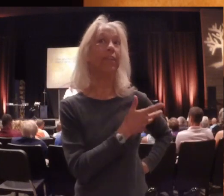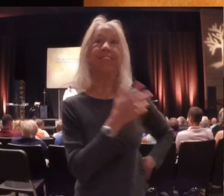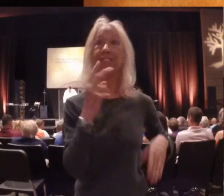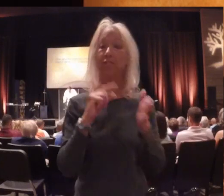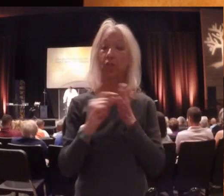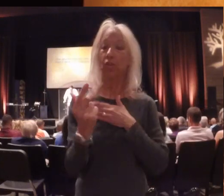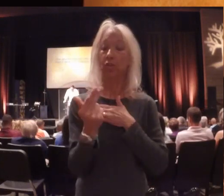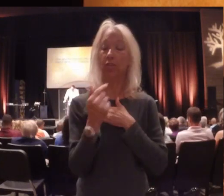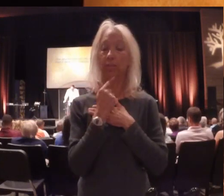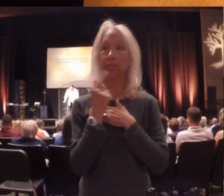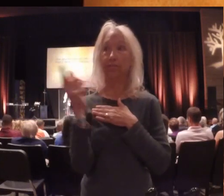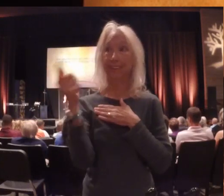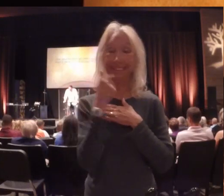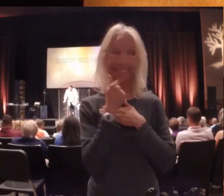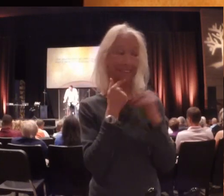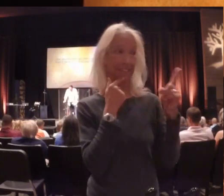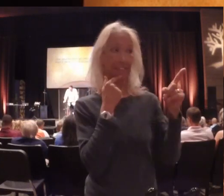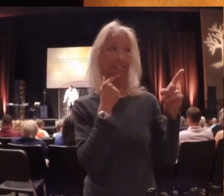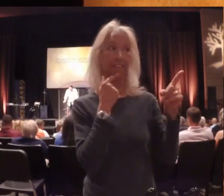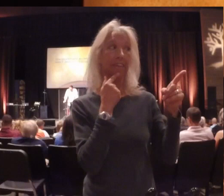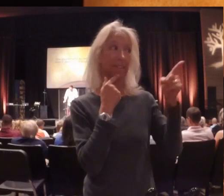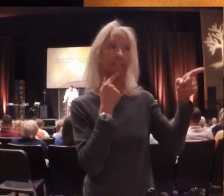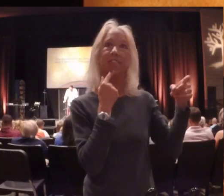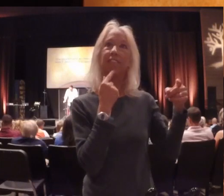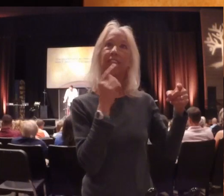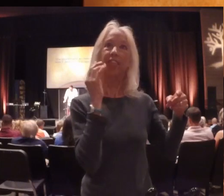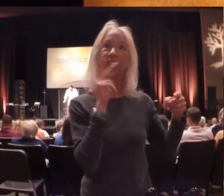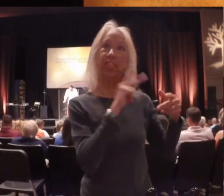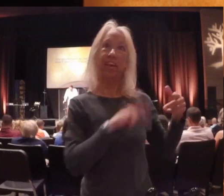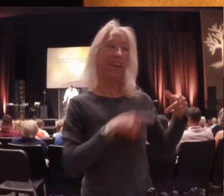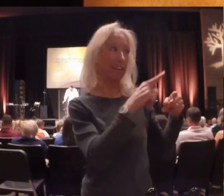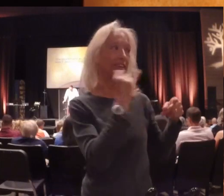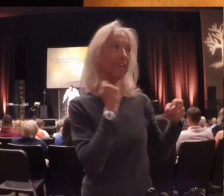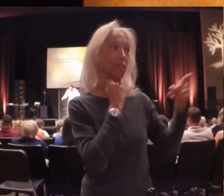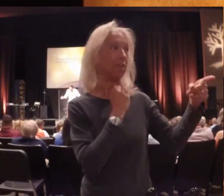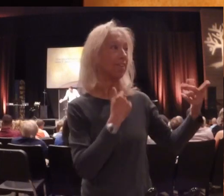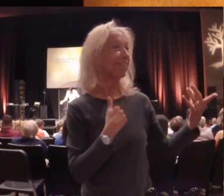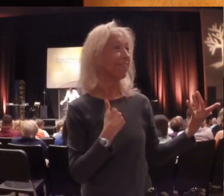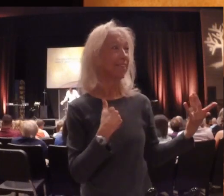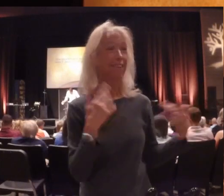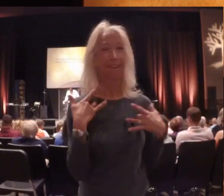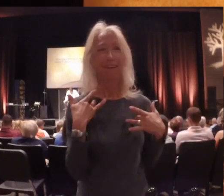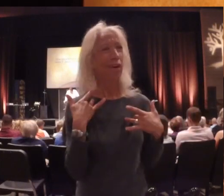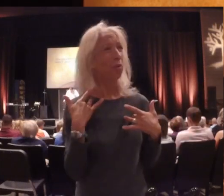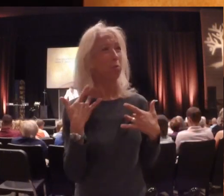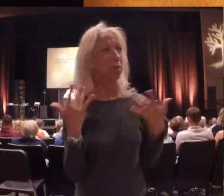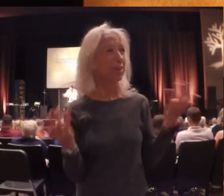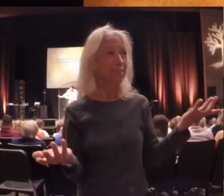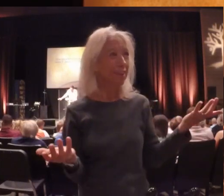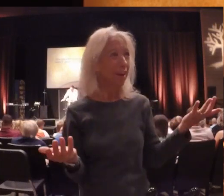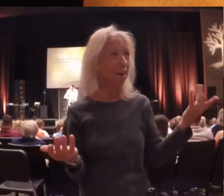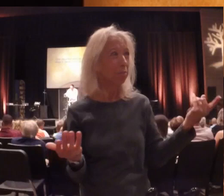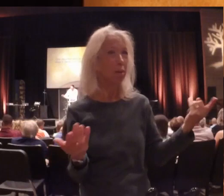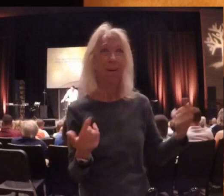13. Then Elisha said to the king of Israel, what have I to do with you? Go to